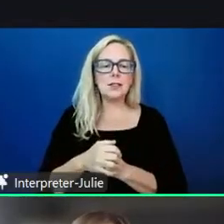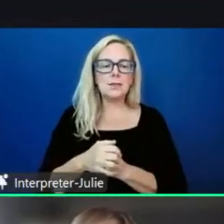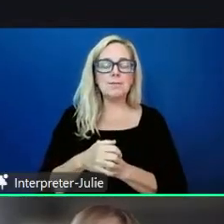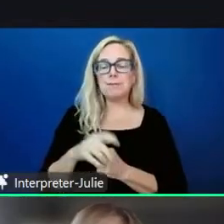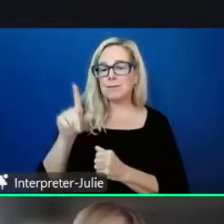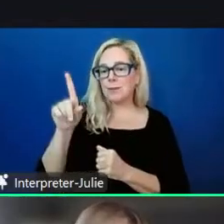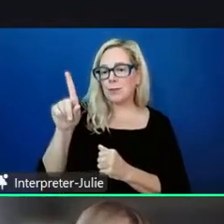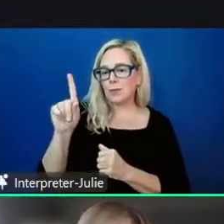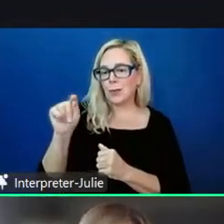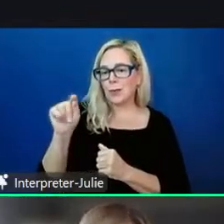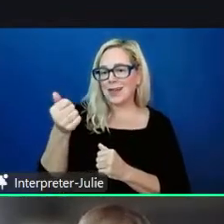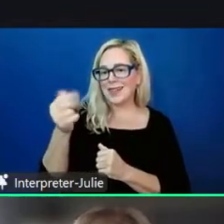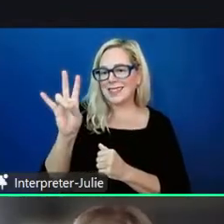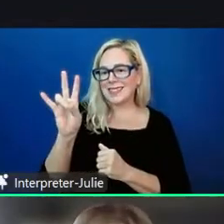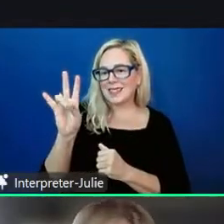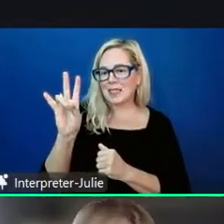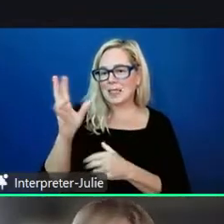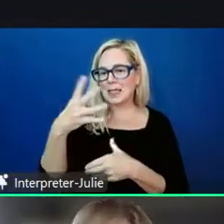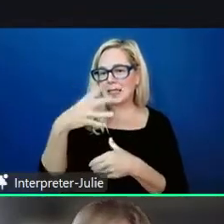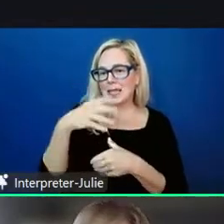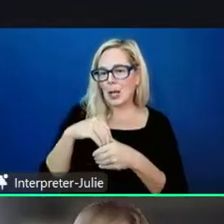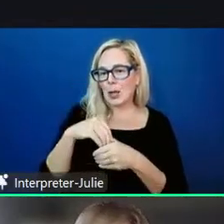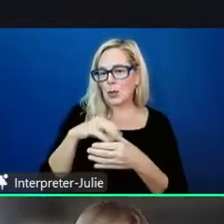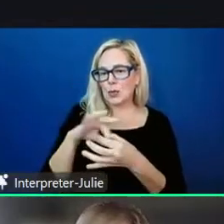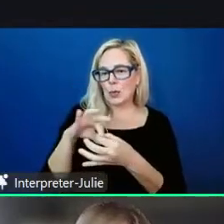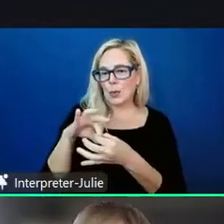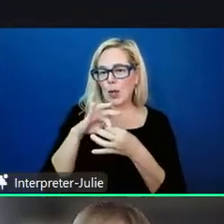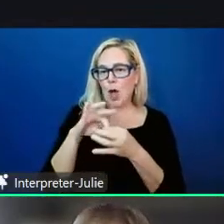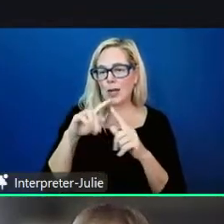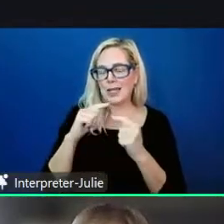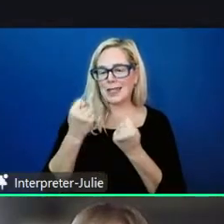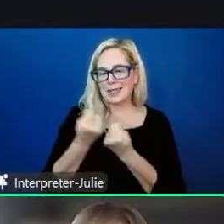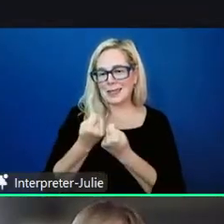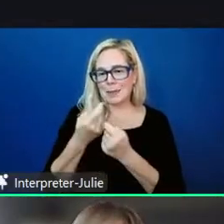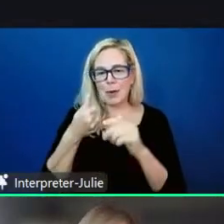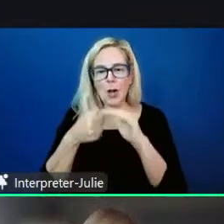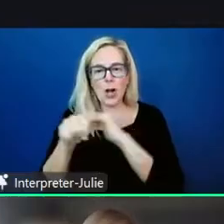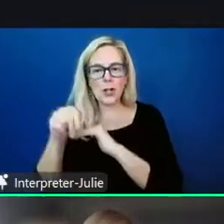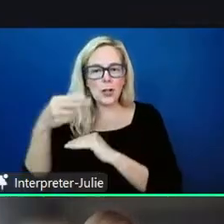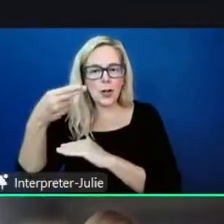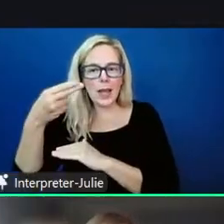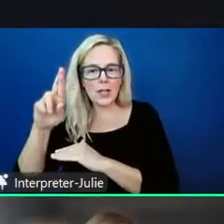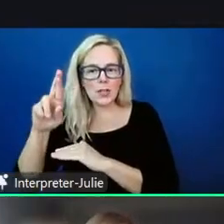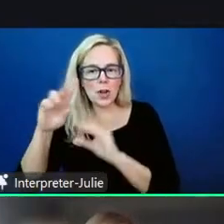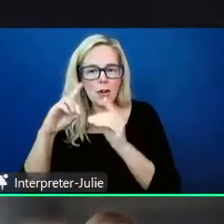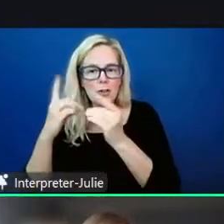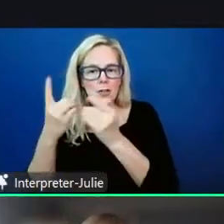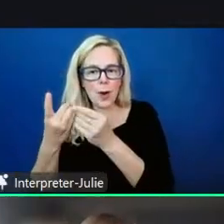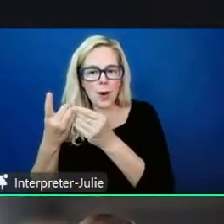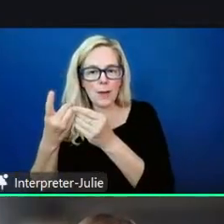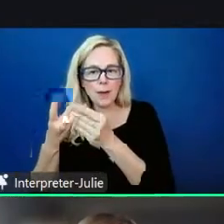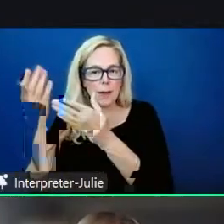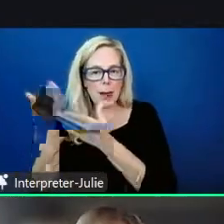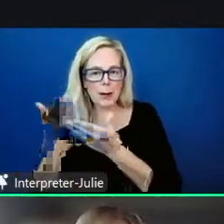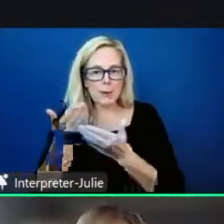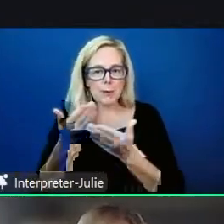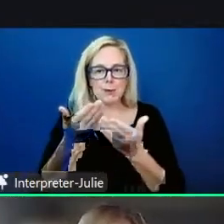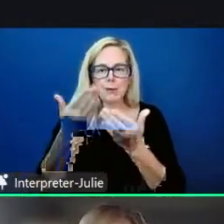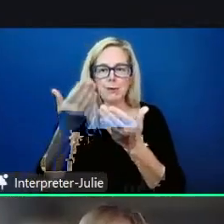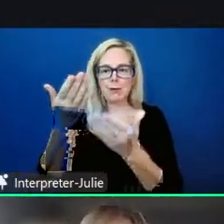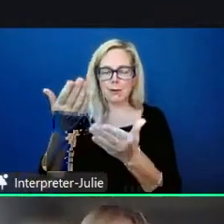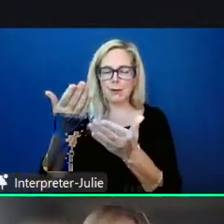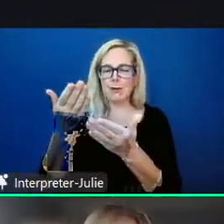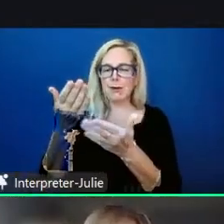2017, our inclusion and belonging team, that's part of our HR department, brought forward developing business resource